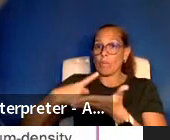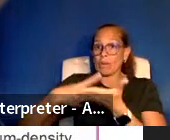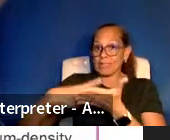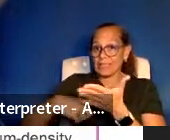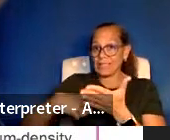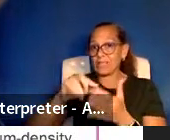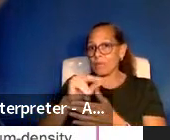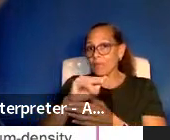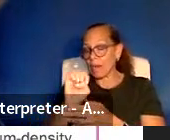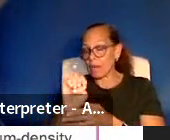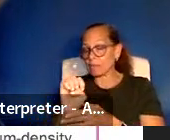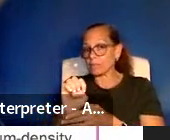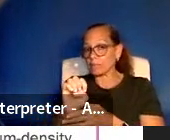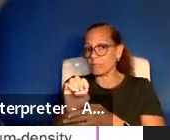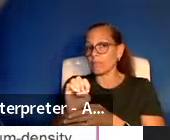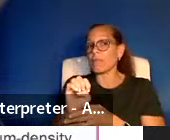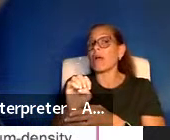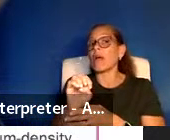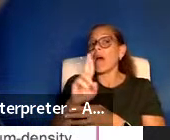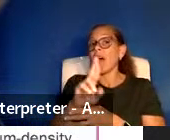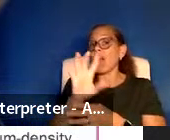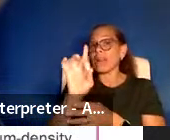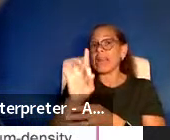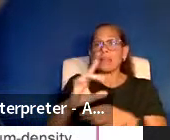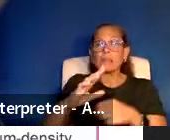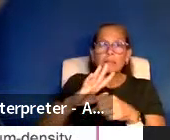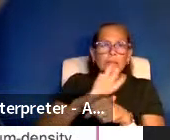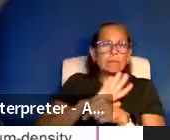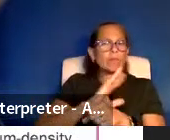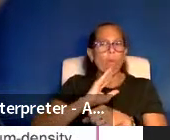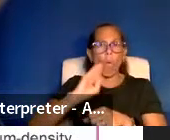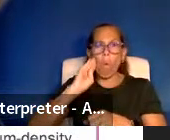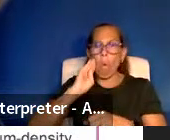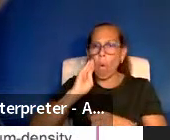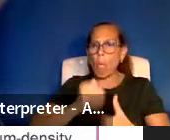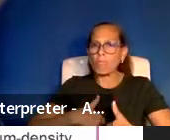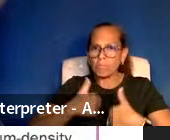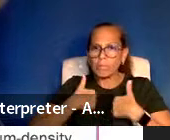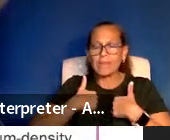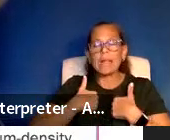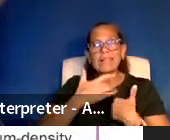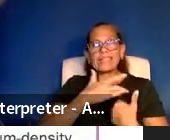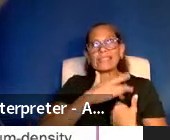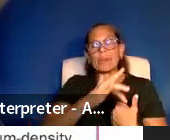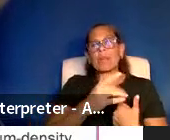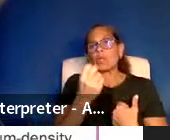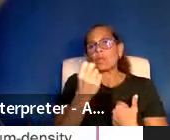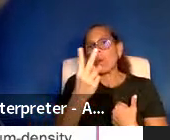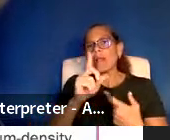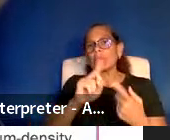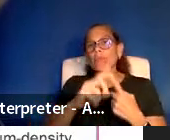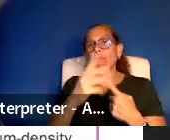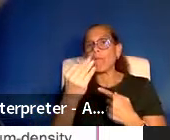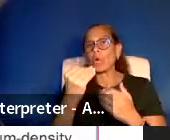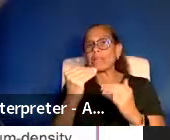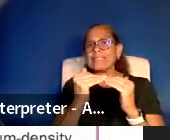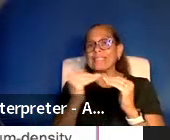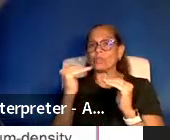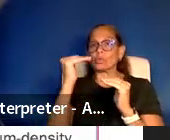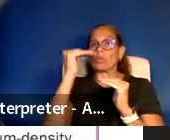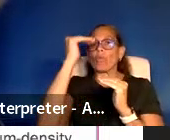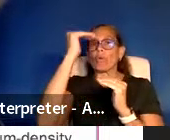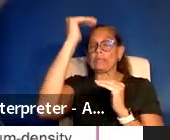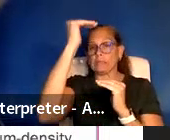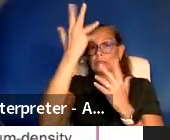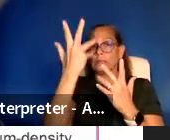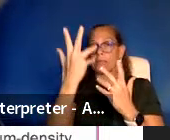Ness, R8 districts are high density residential districts that typically allow 12 to 14 stories. The